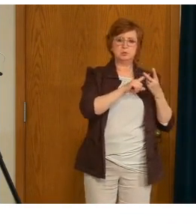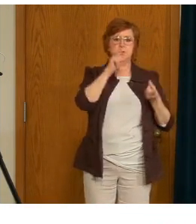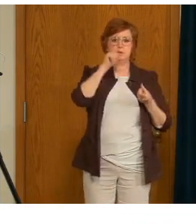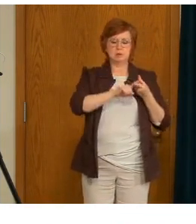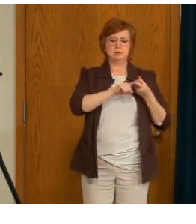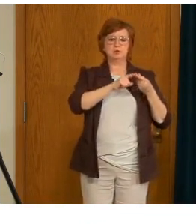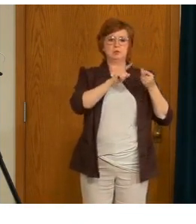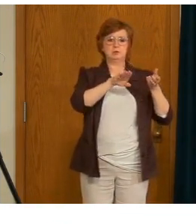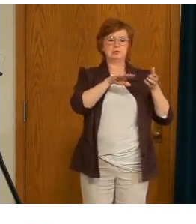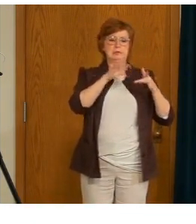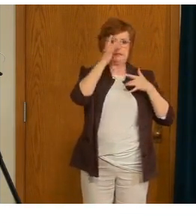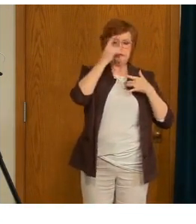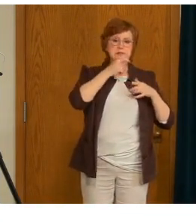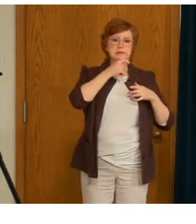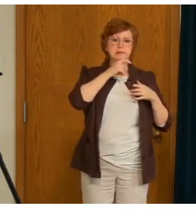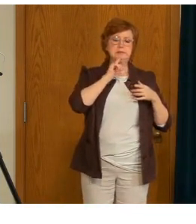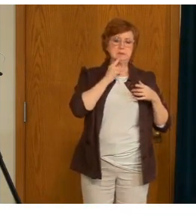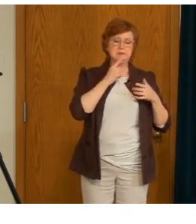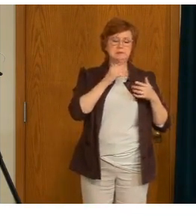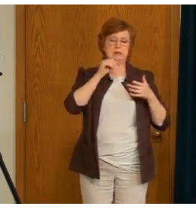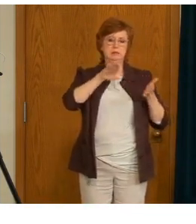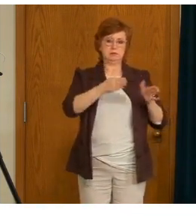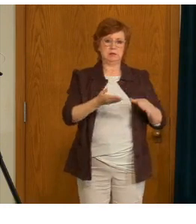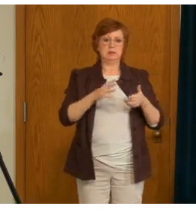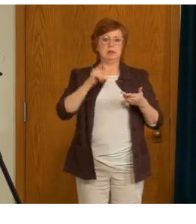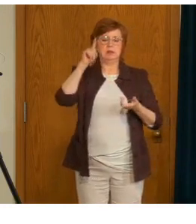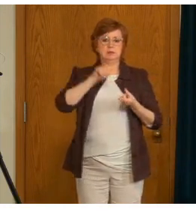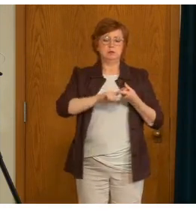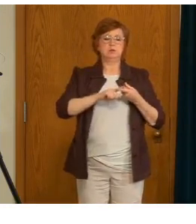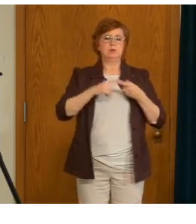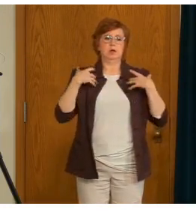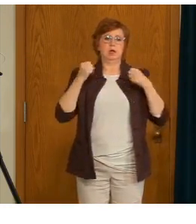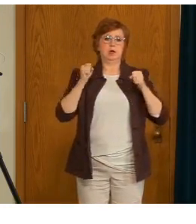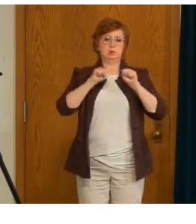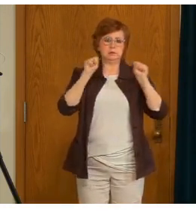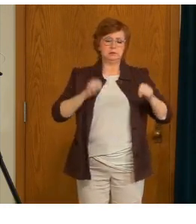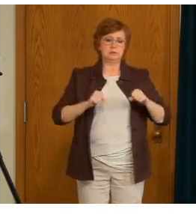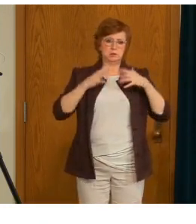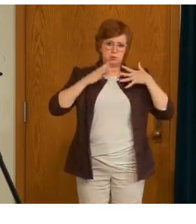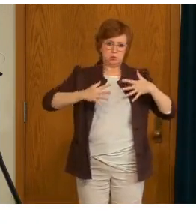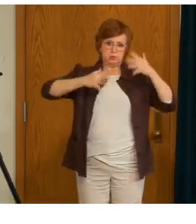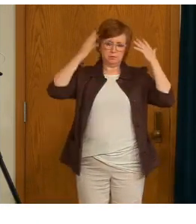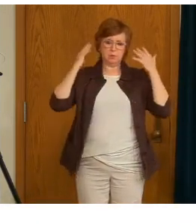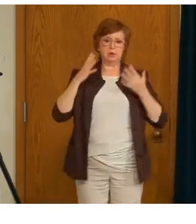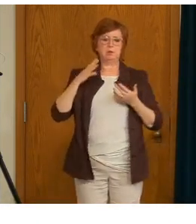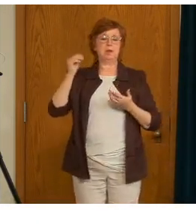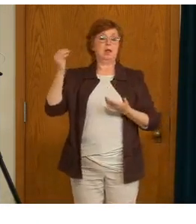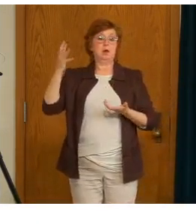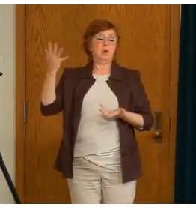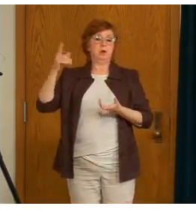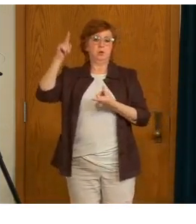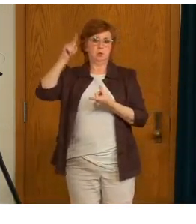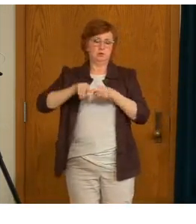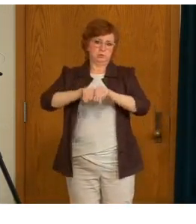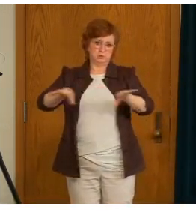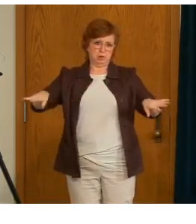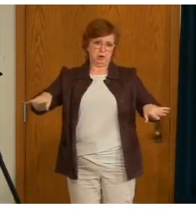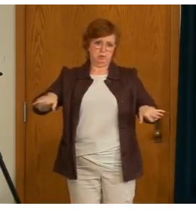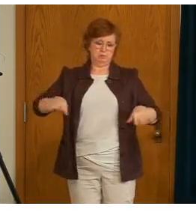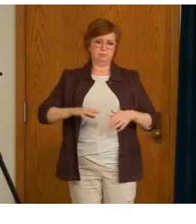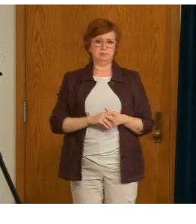our healthcare system capacity, and minimize the spread of COVID-19. We do this by immunizing as many people as